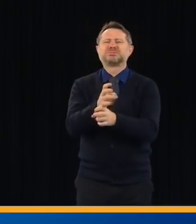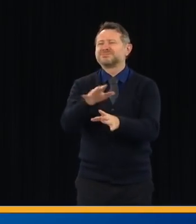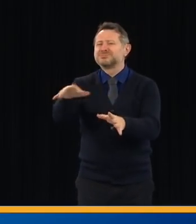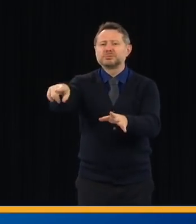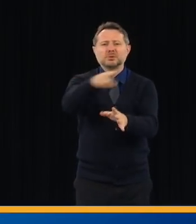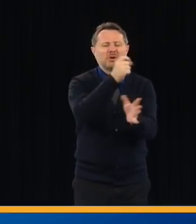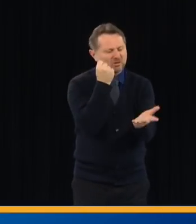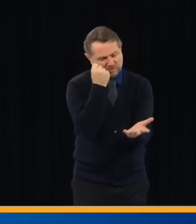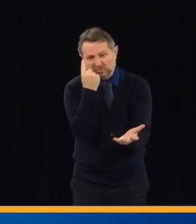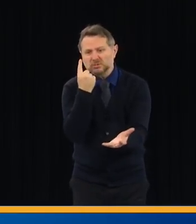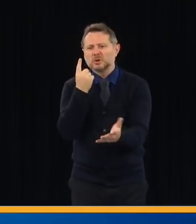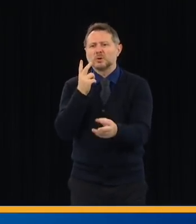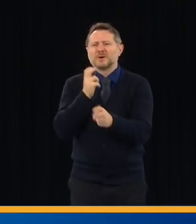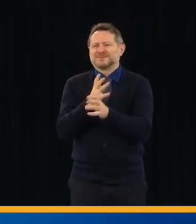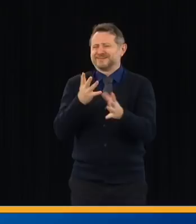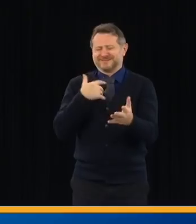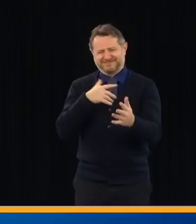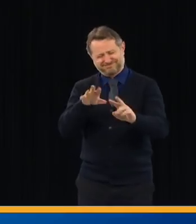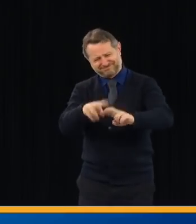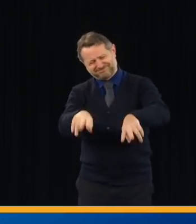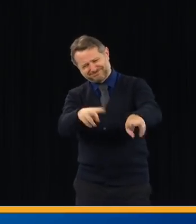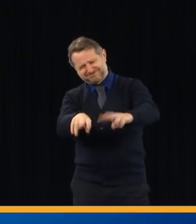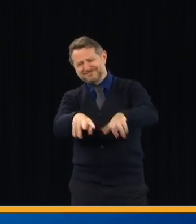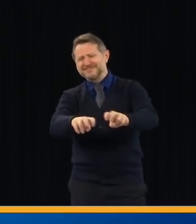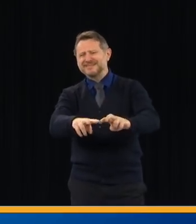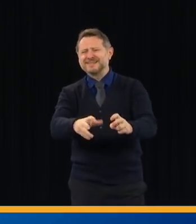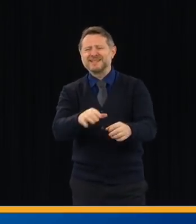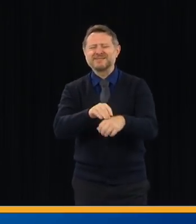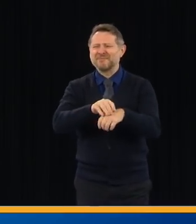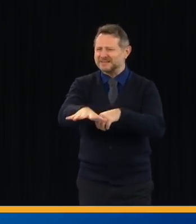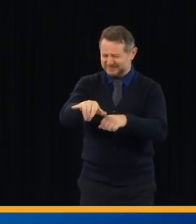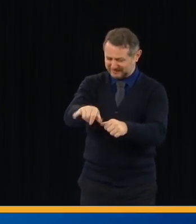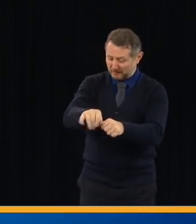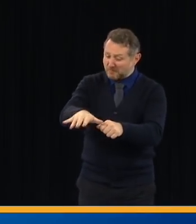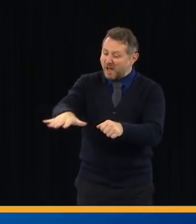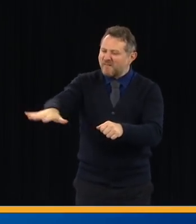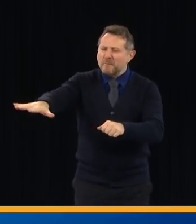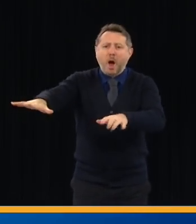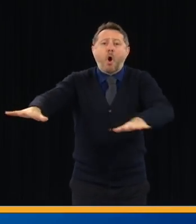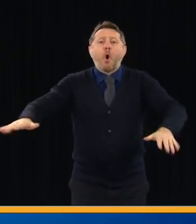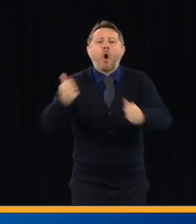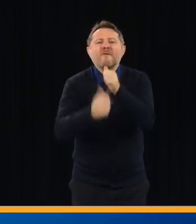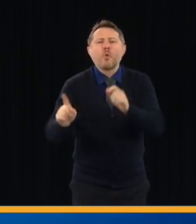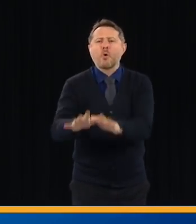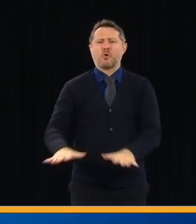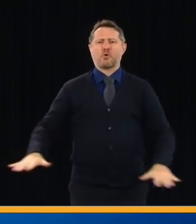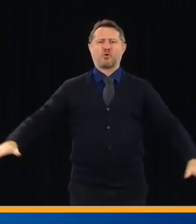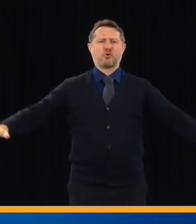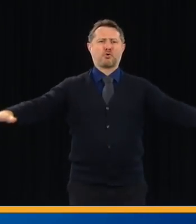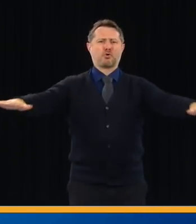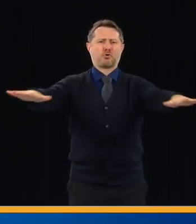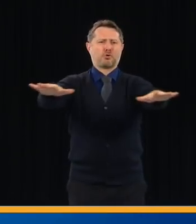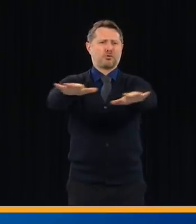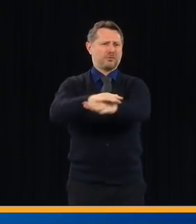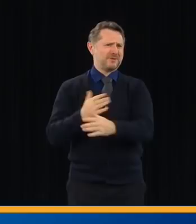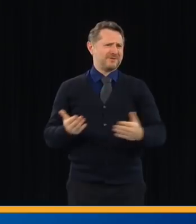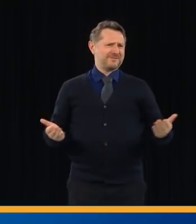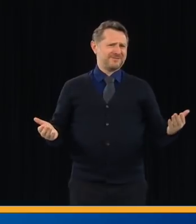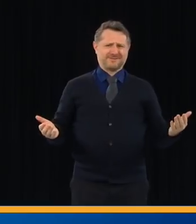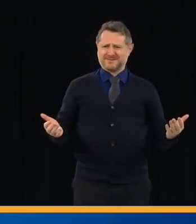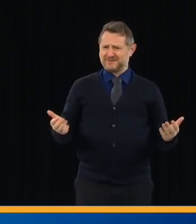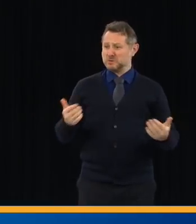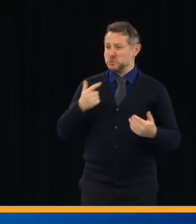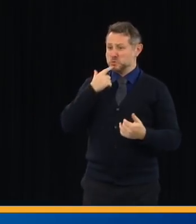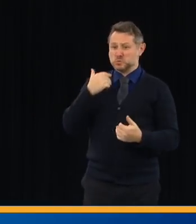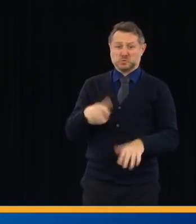the effect on society and the effect on individuals and the burden that